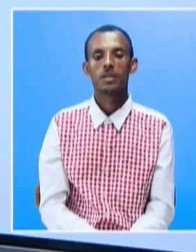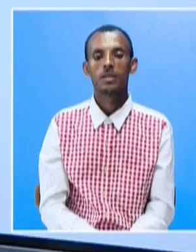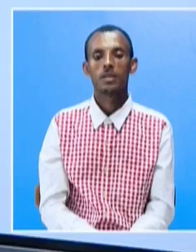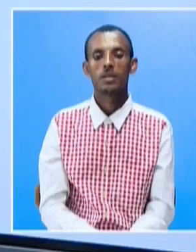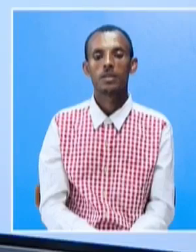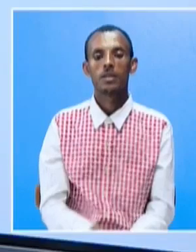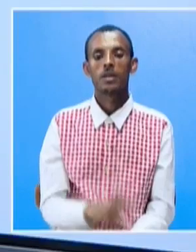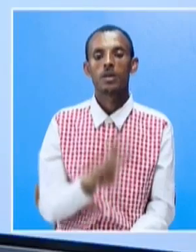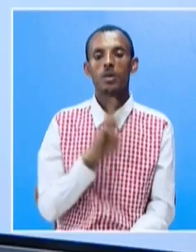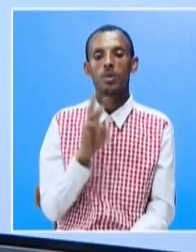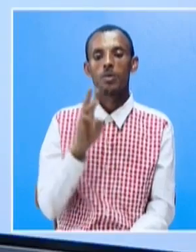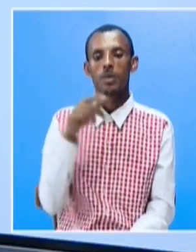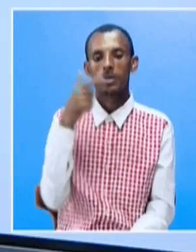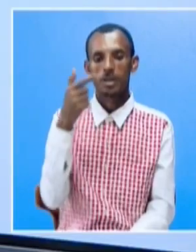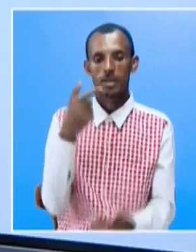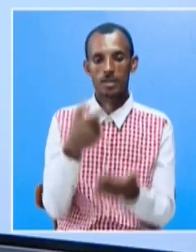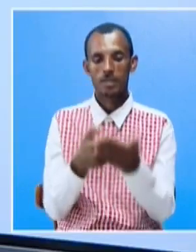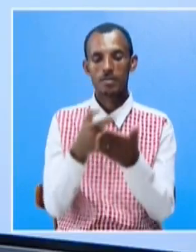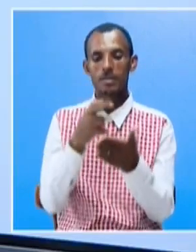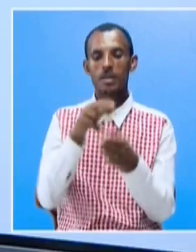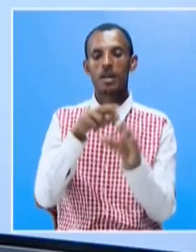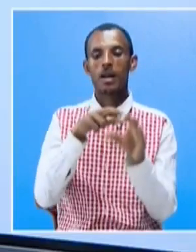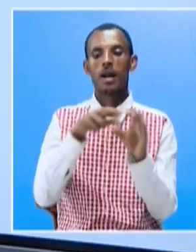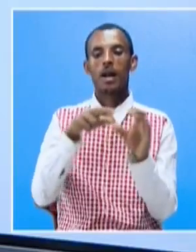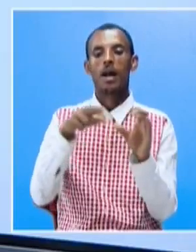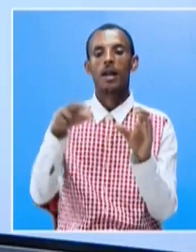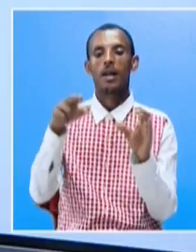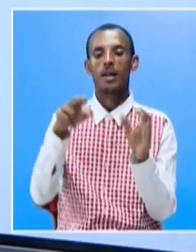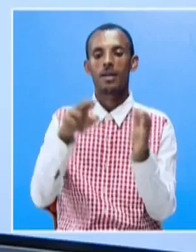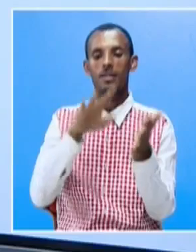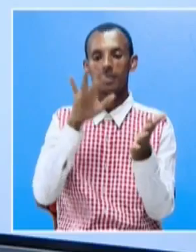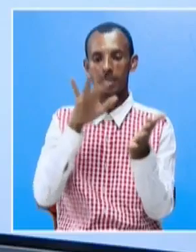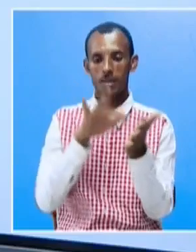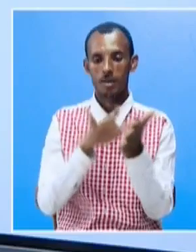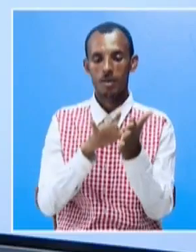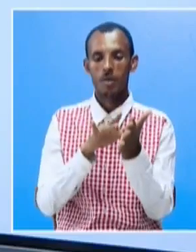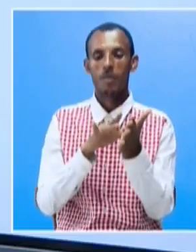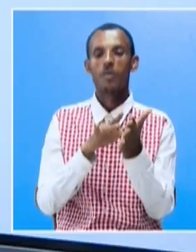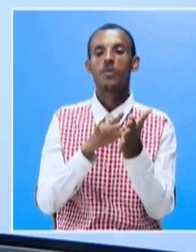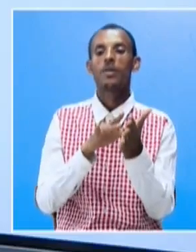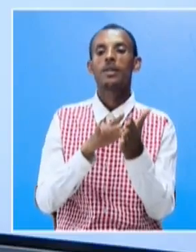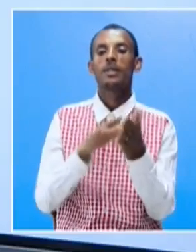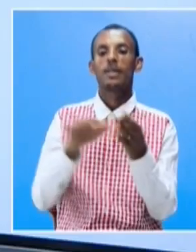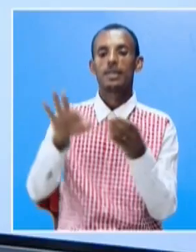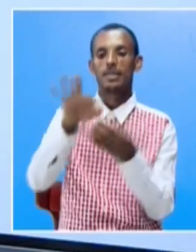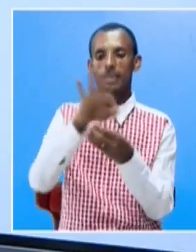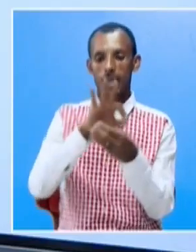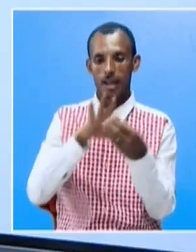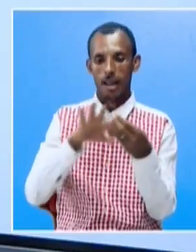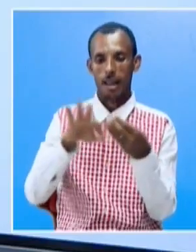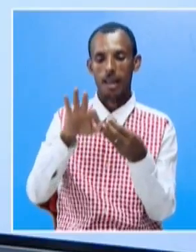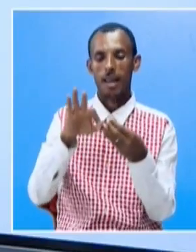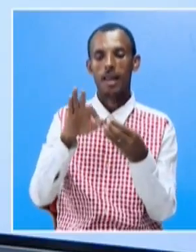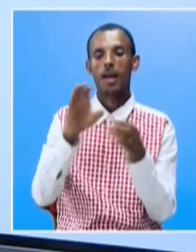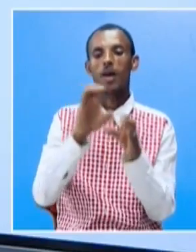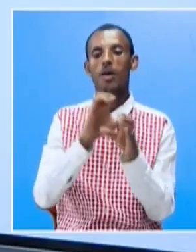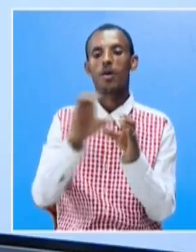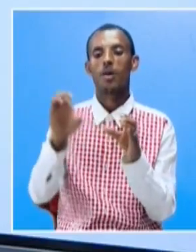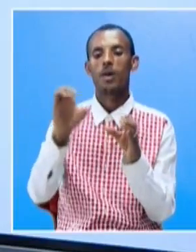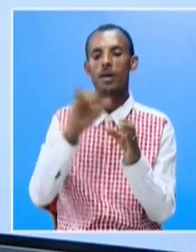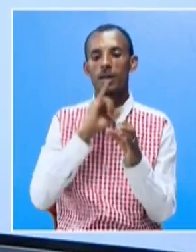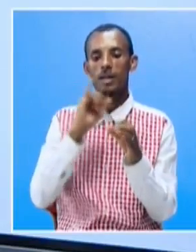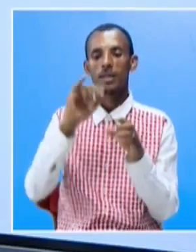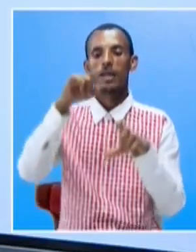we say this one is the radius, this one is center of the circle. So chord is a